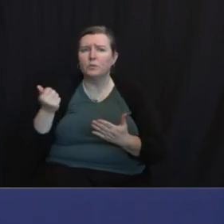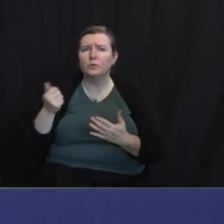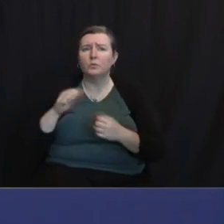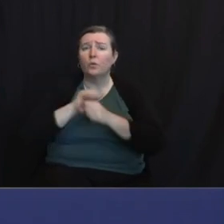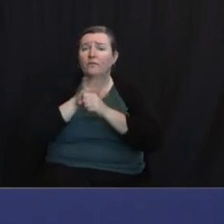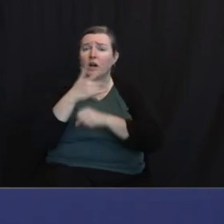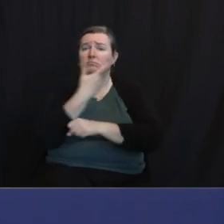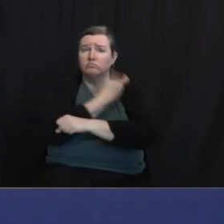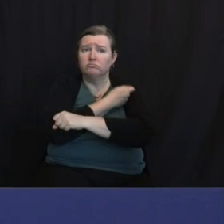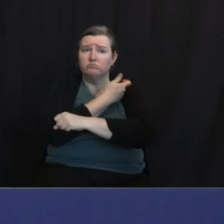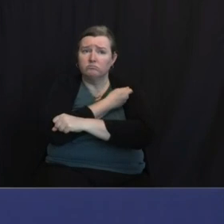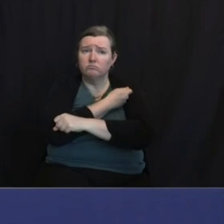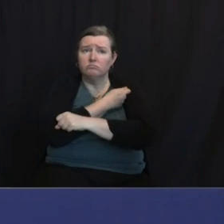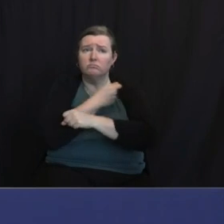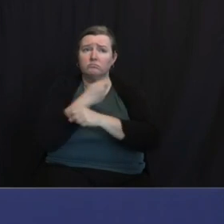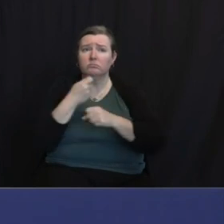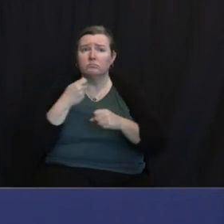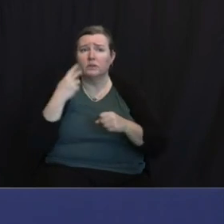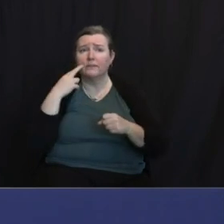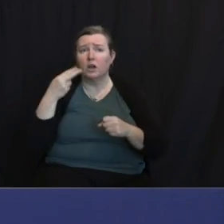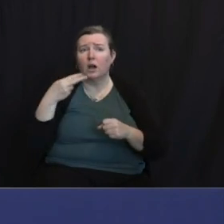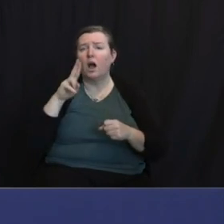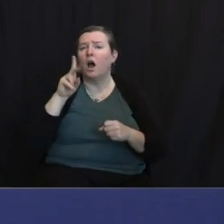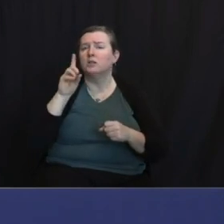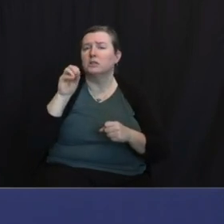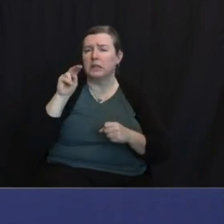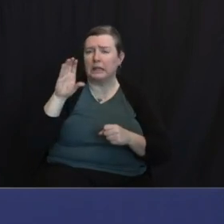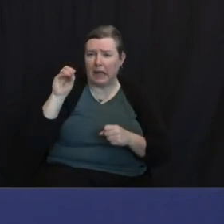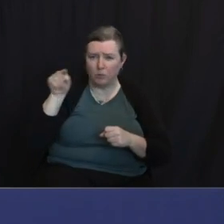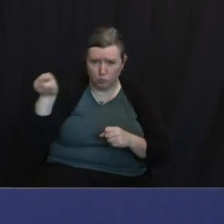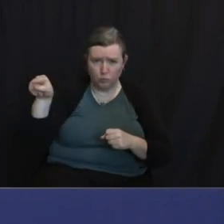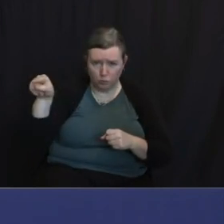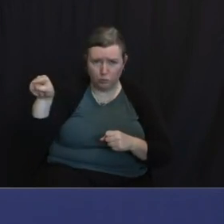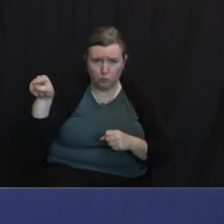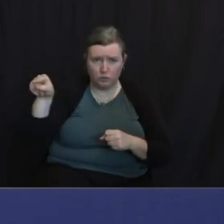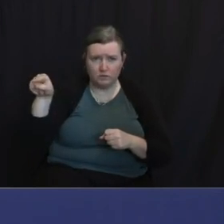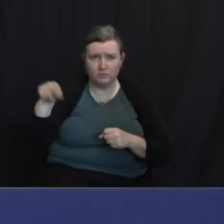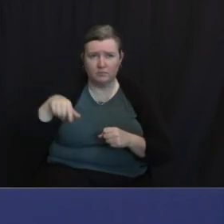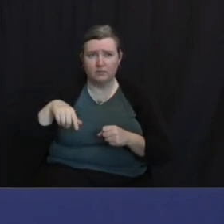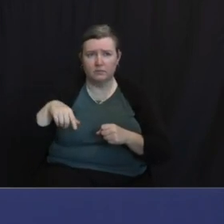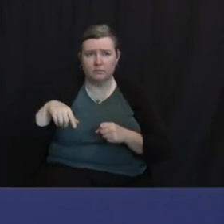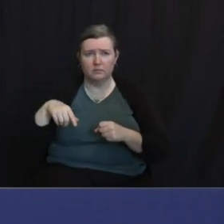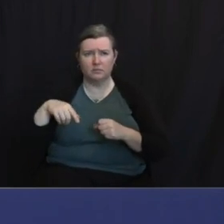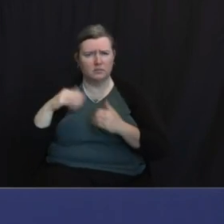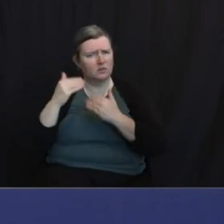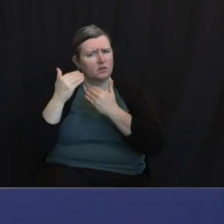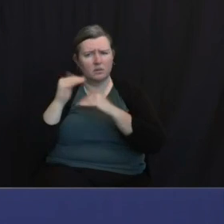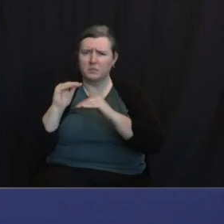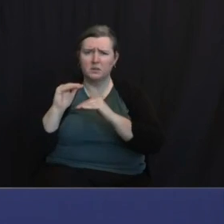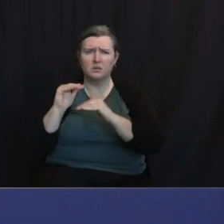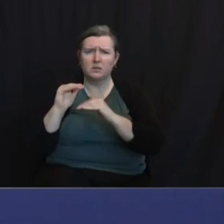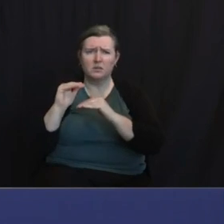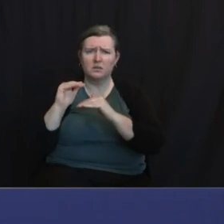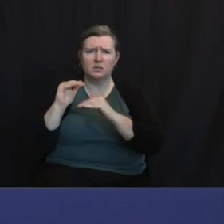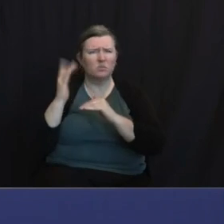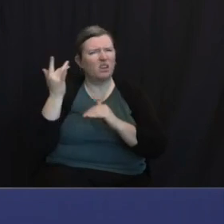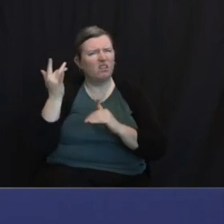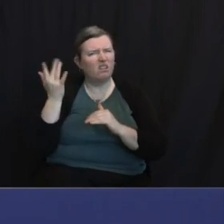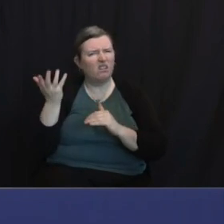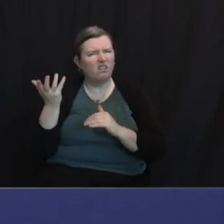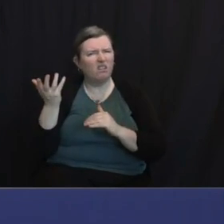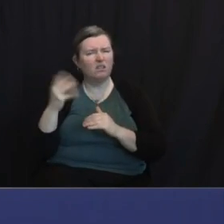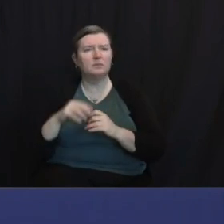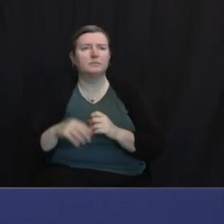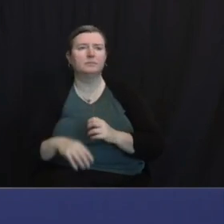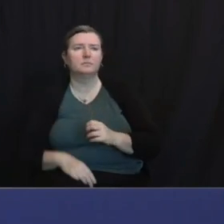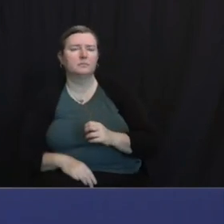and said county commissioners are planning to raise these concerns with your office. What is your response? So on the judiciary, there's two